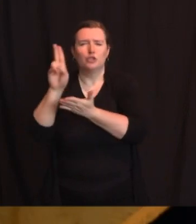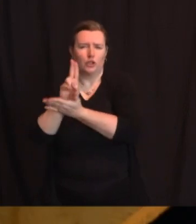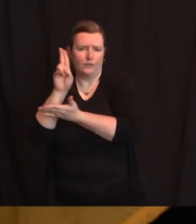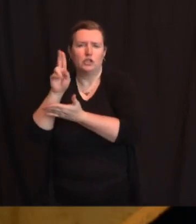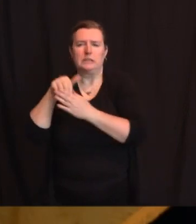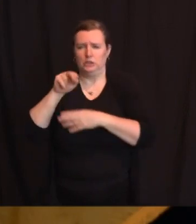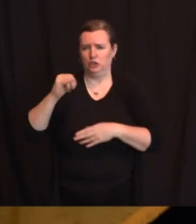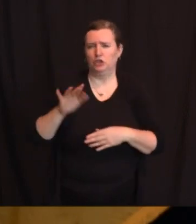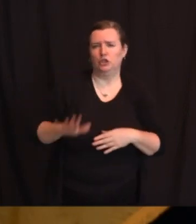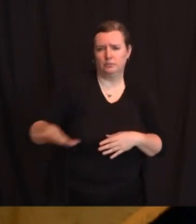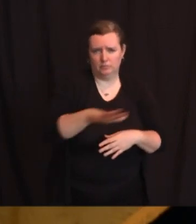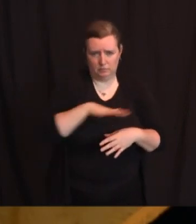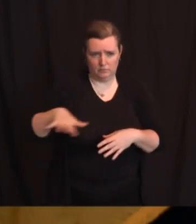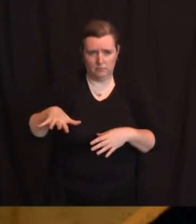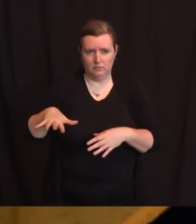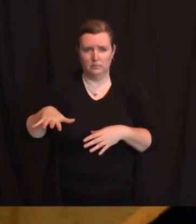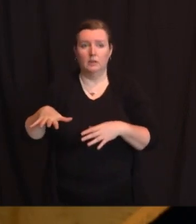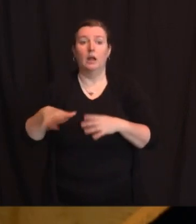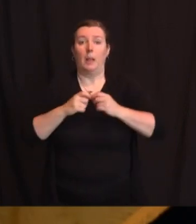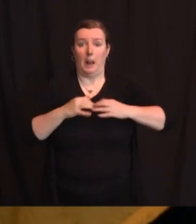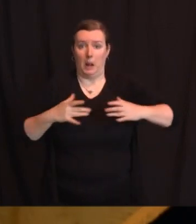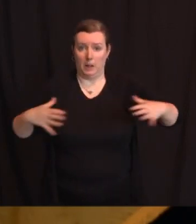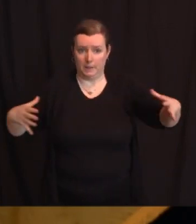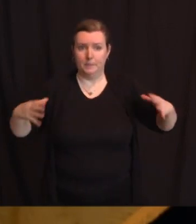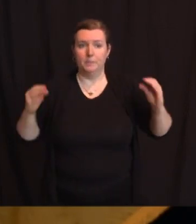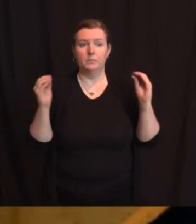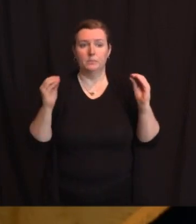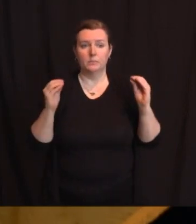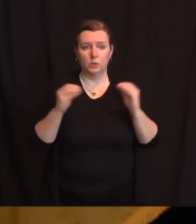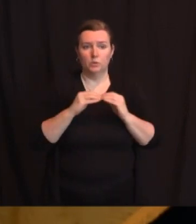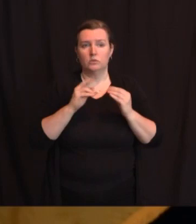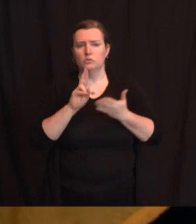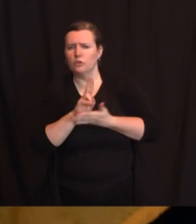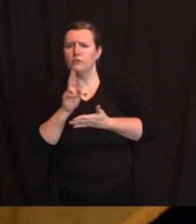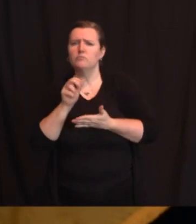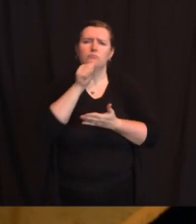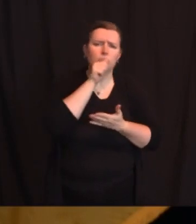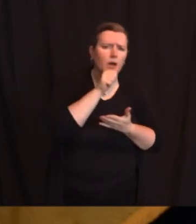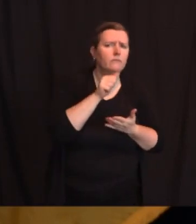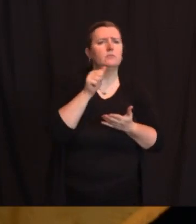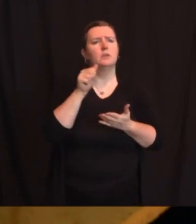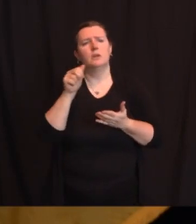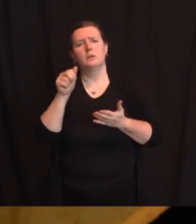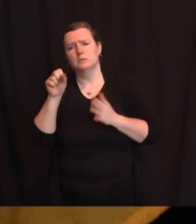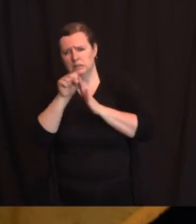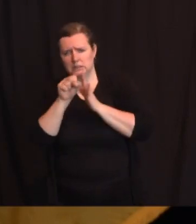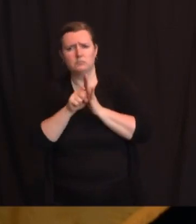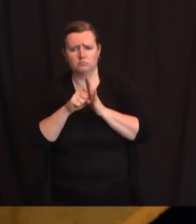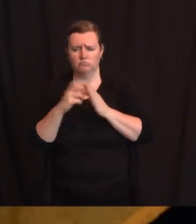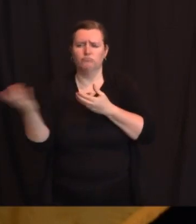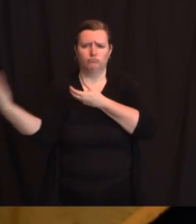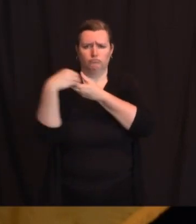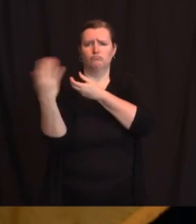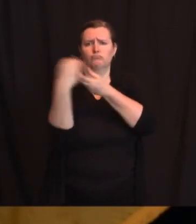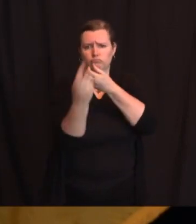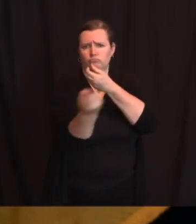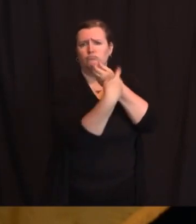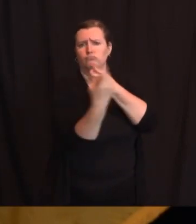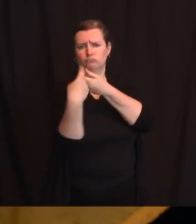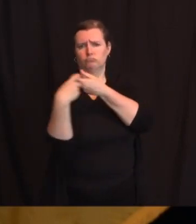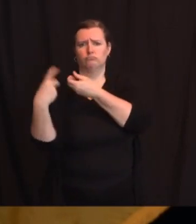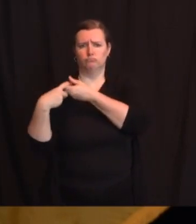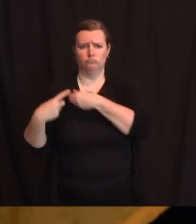expand our efforts to include all universities throughout the state. We will then estimate the demand for